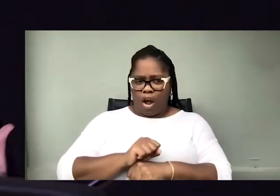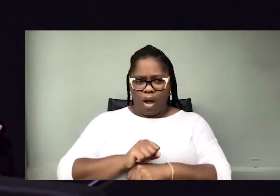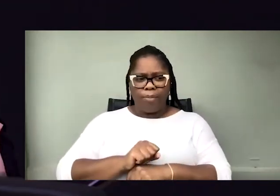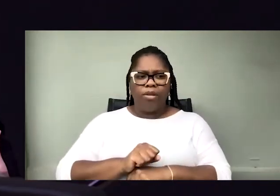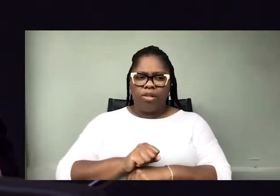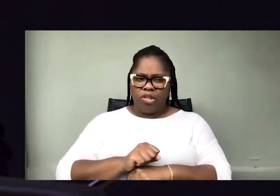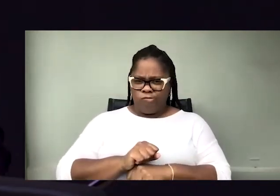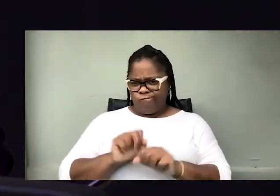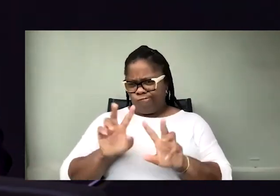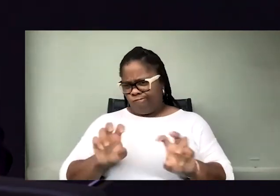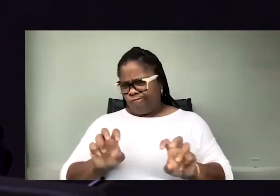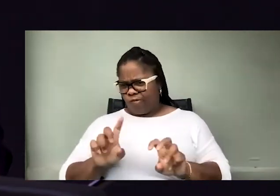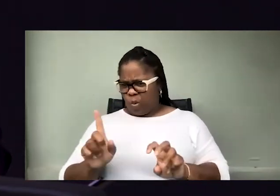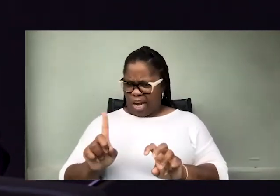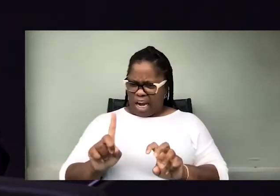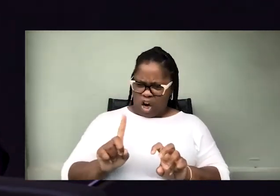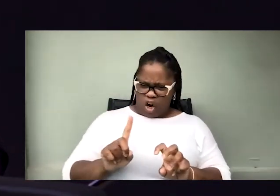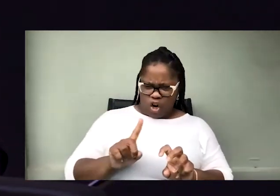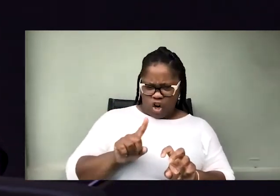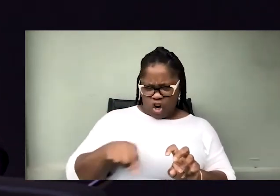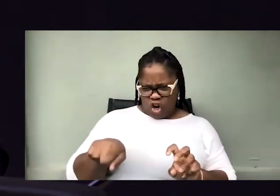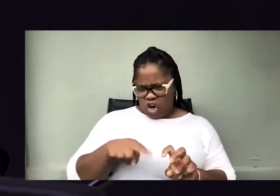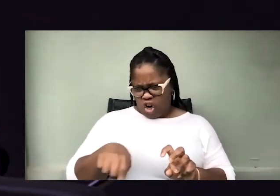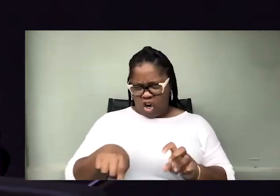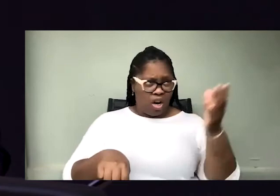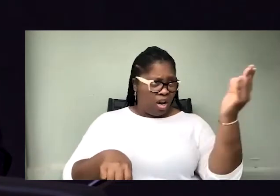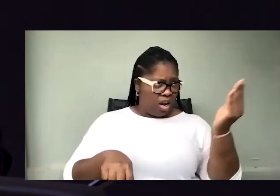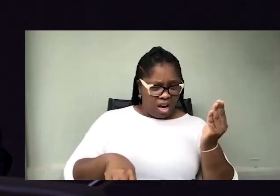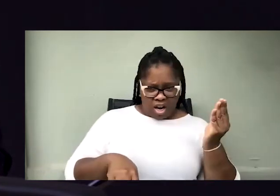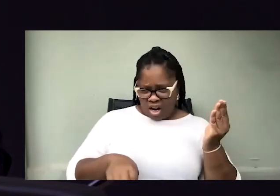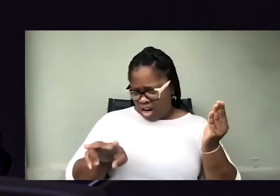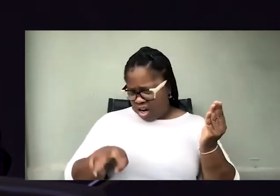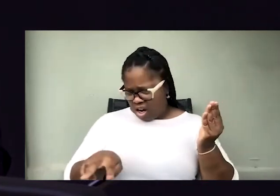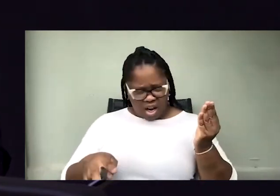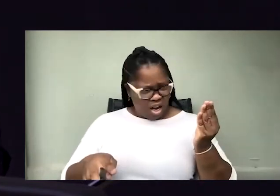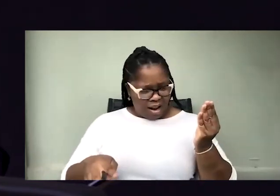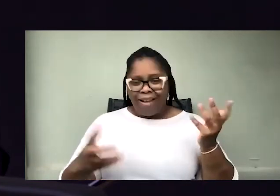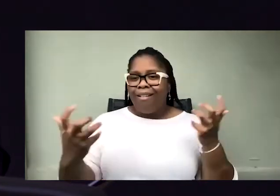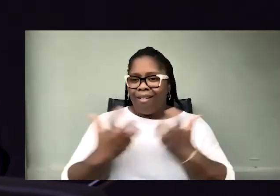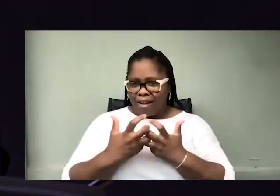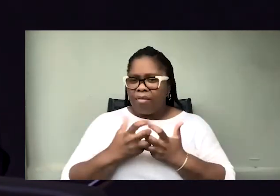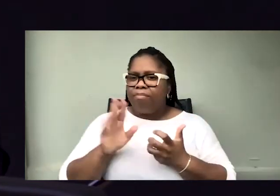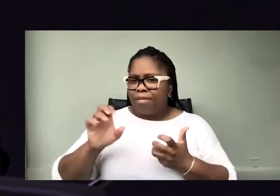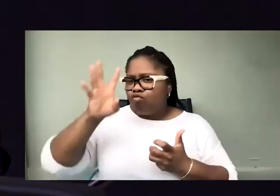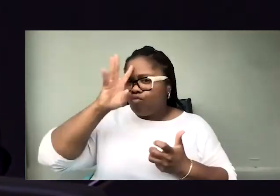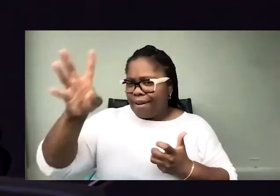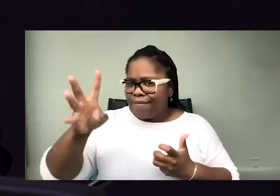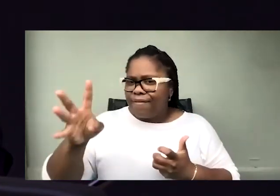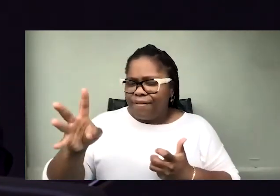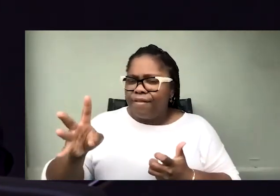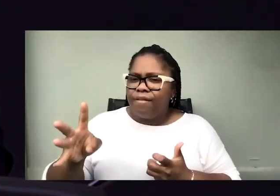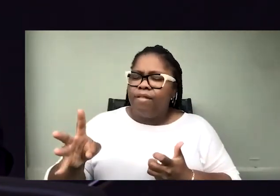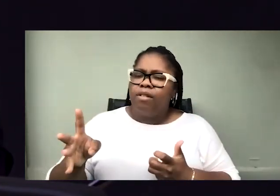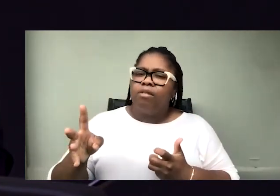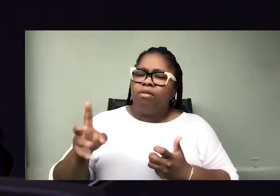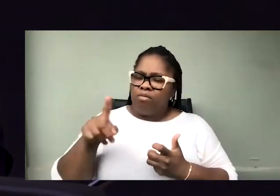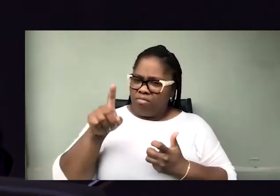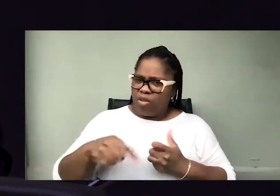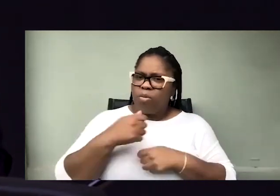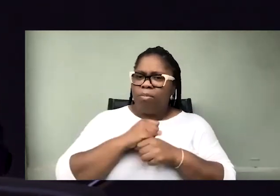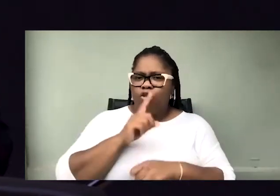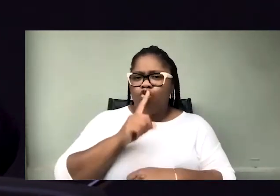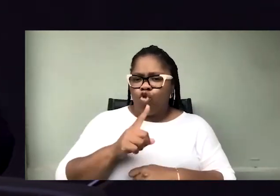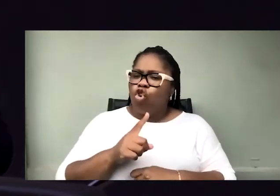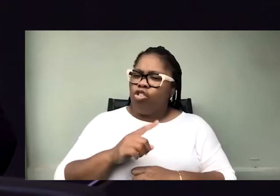figure out where the gray is and to be creative with the funding that is given to us so that we can make sure that